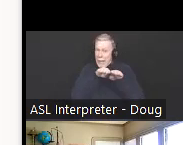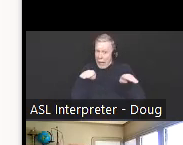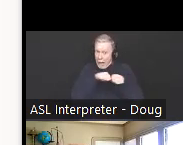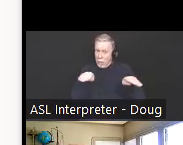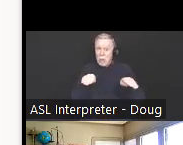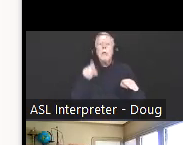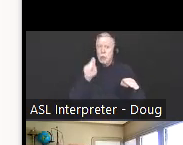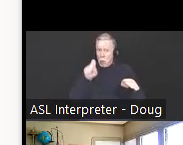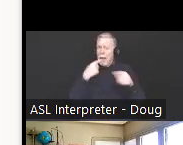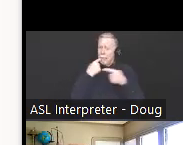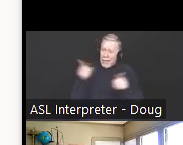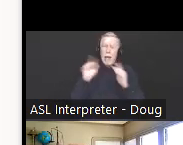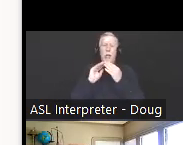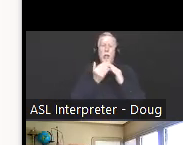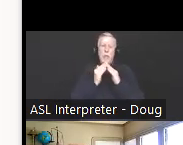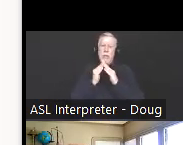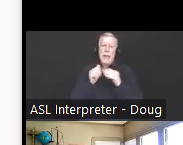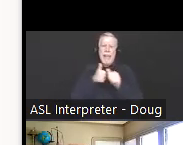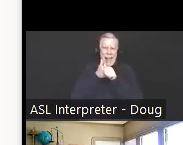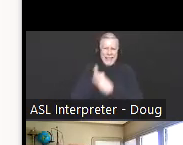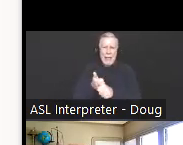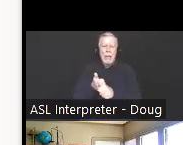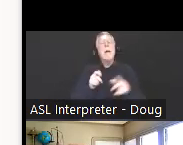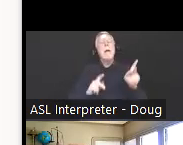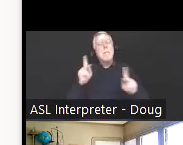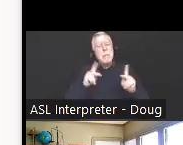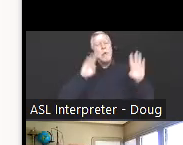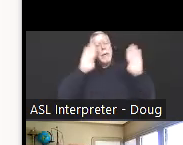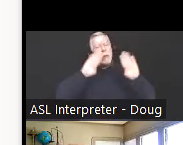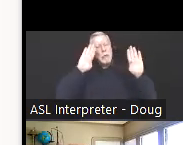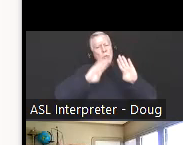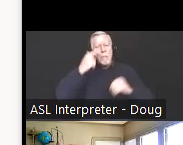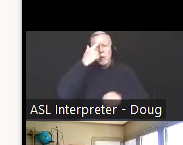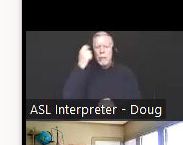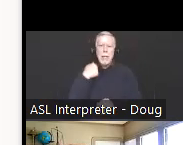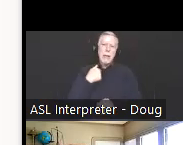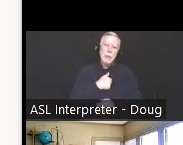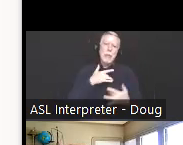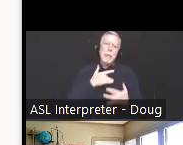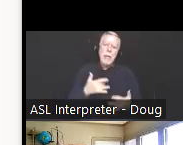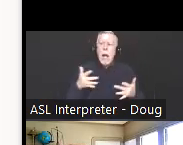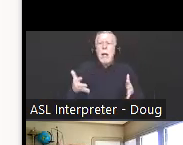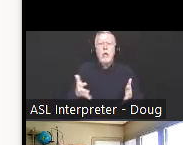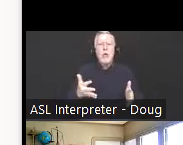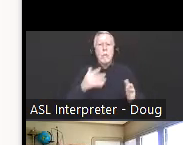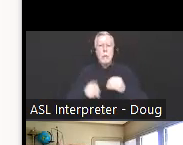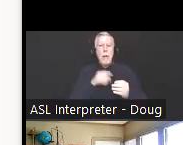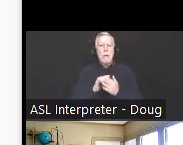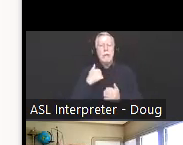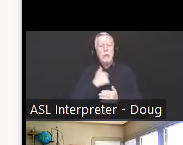community, and you need to stick. Where people get in trouble is because we're a little nervous about this, and because we're trying to